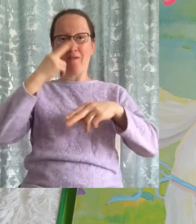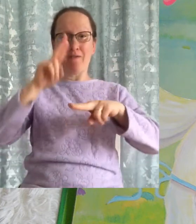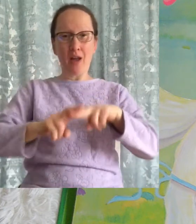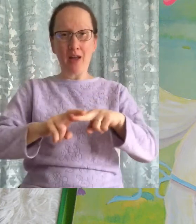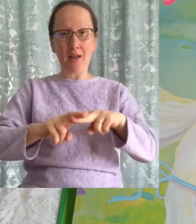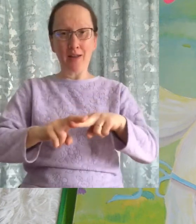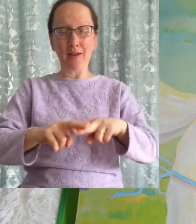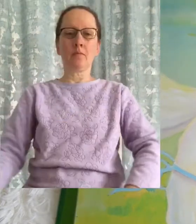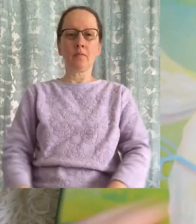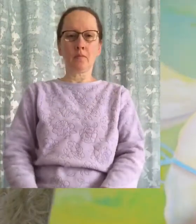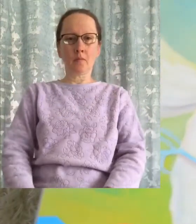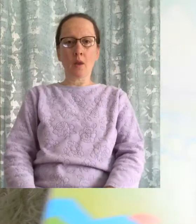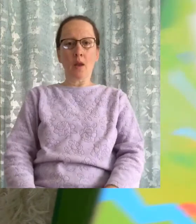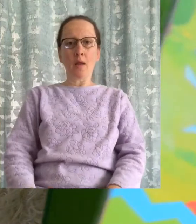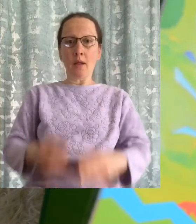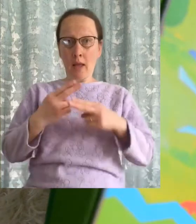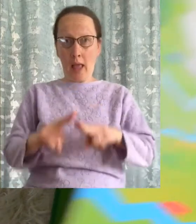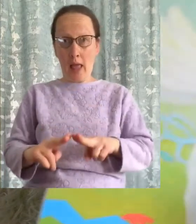fun.